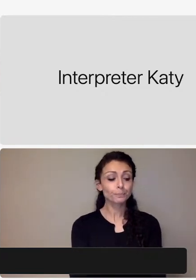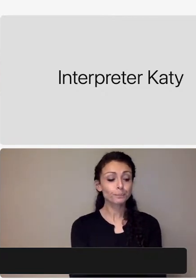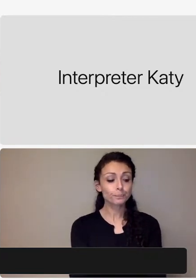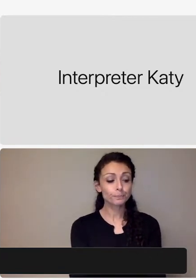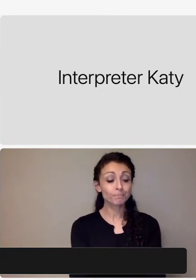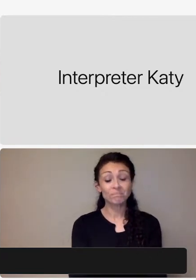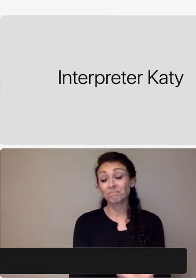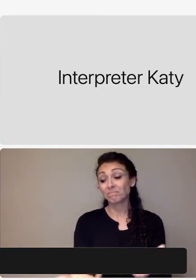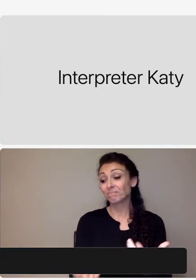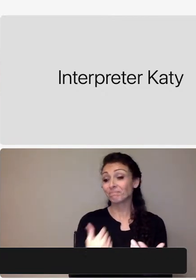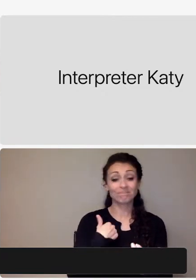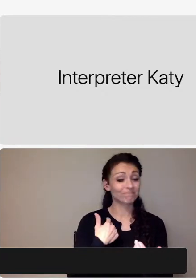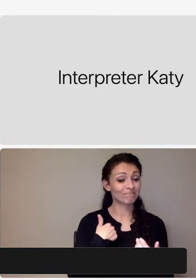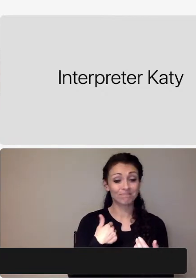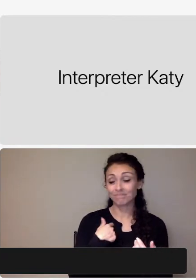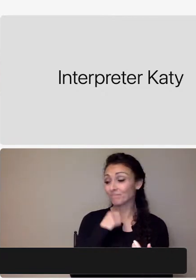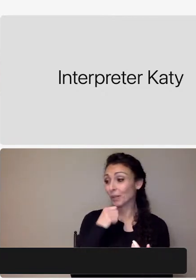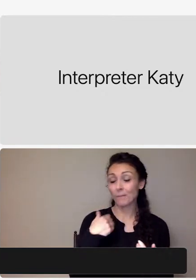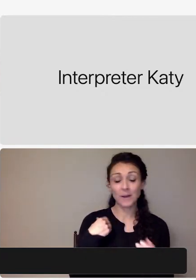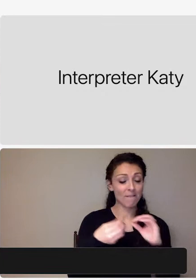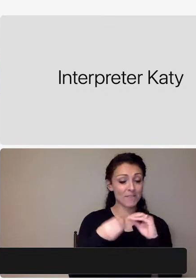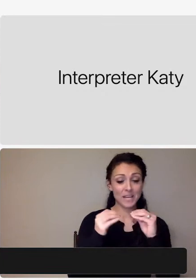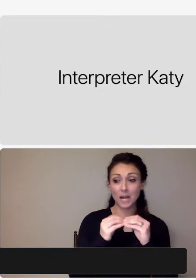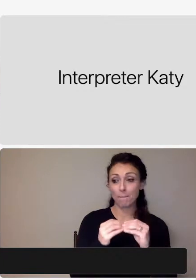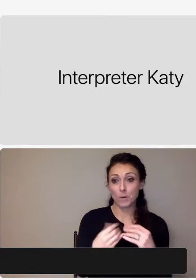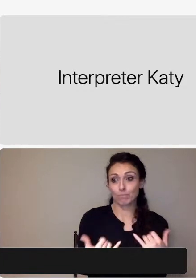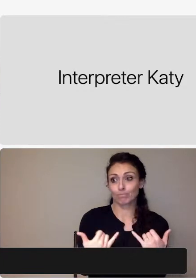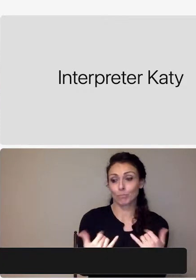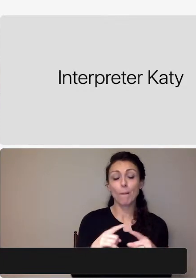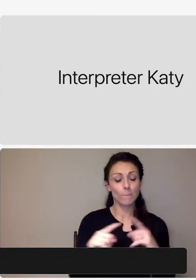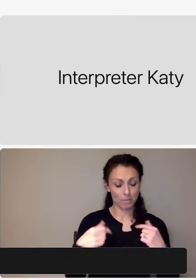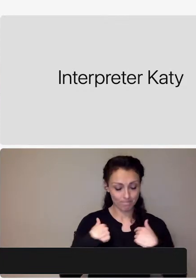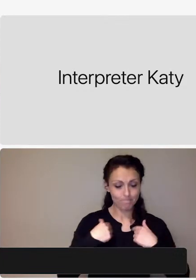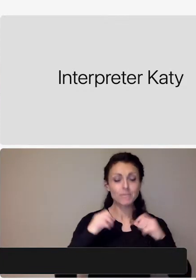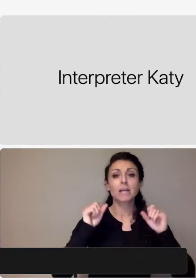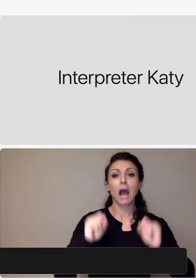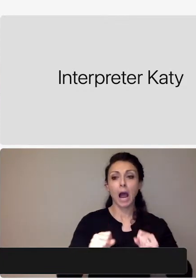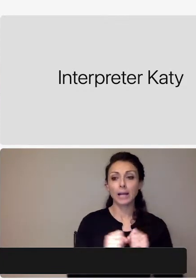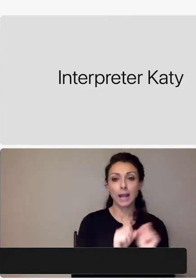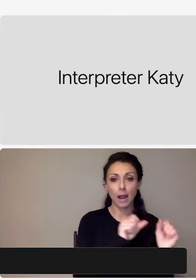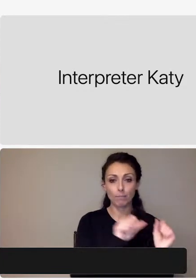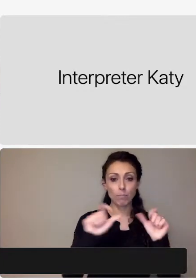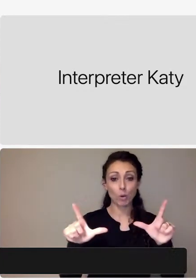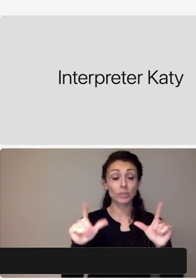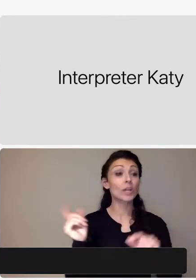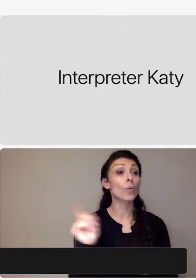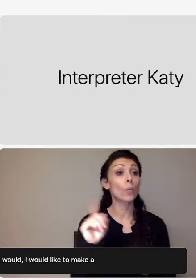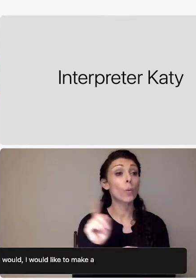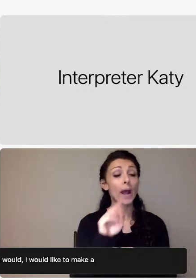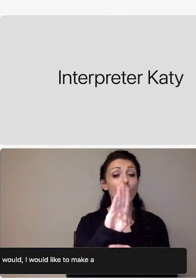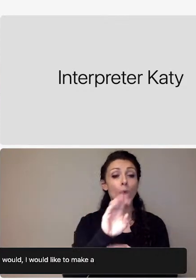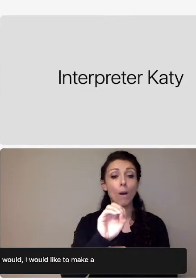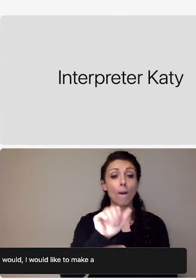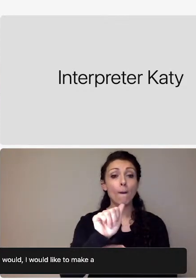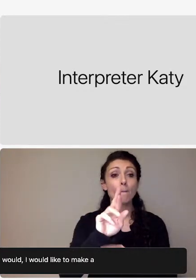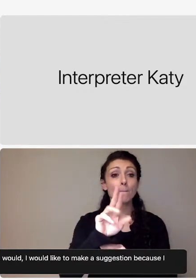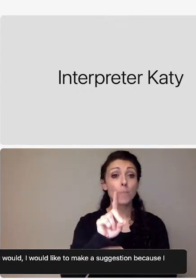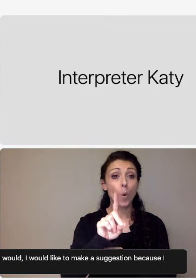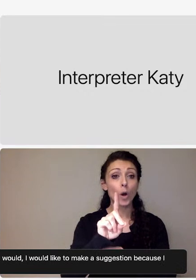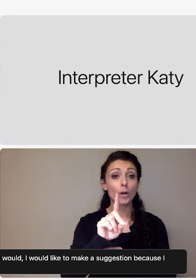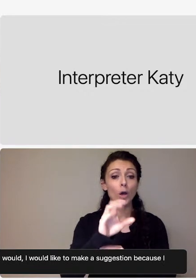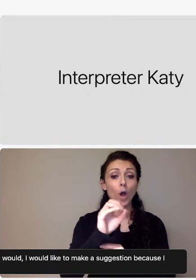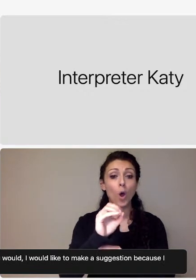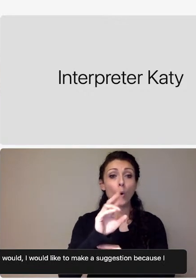i i don't have the number handy but if um i could put it in board correspondence if you would and i would like to make a suggestion because i think this is just helpful because